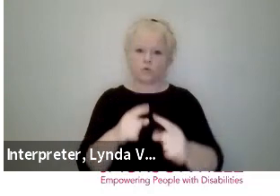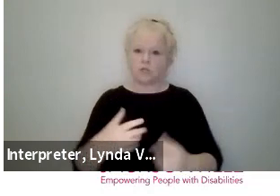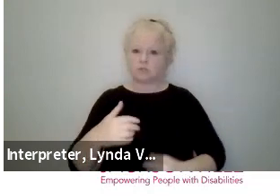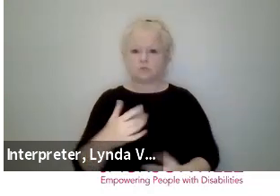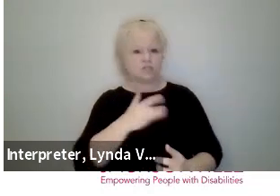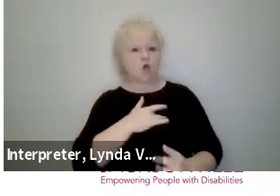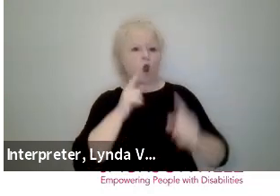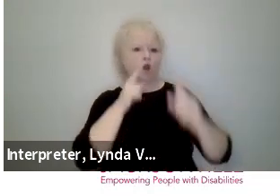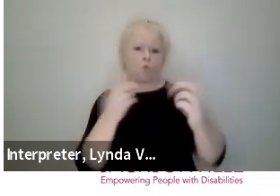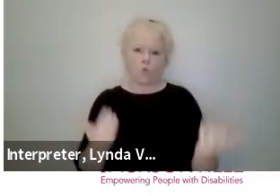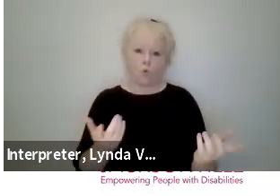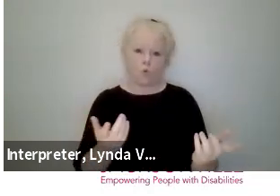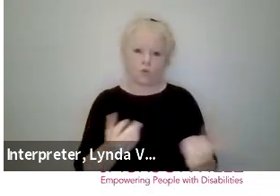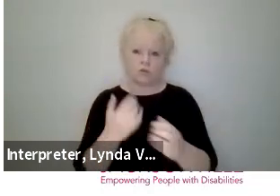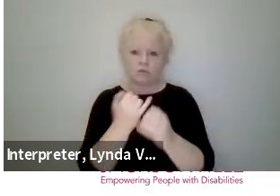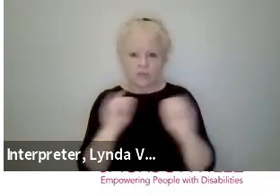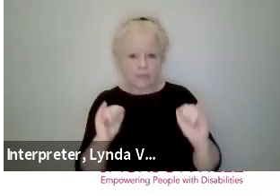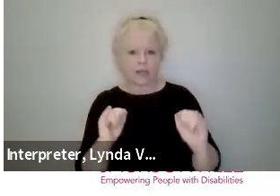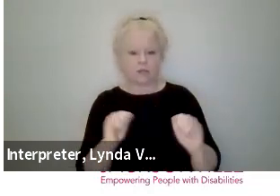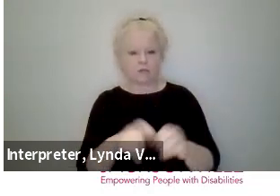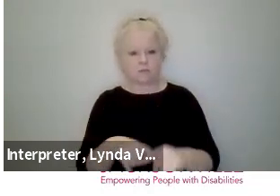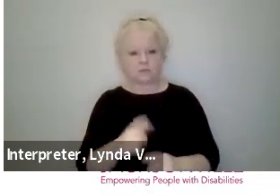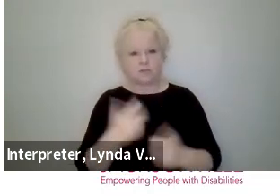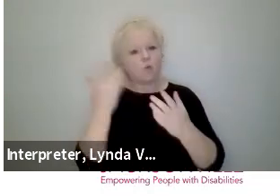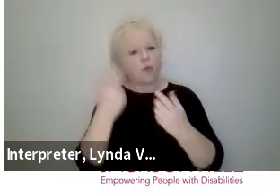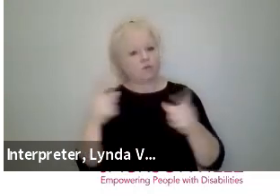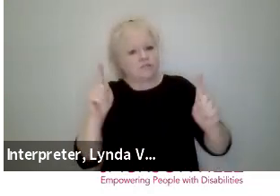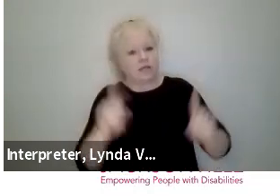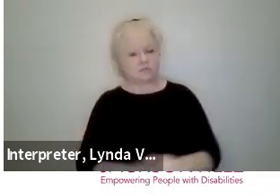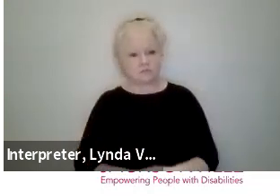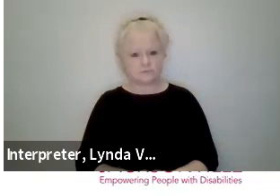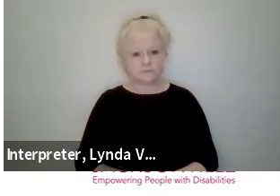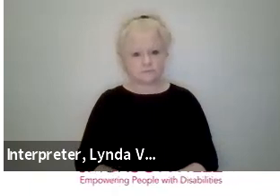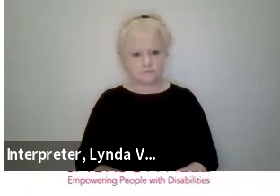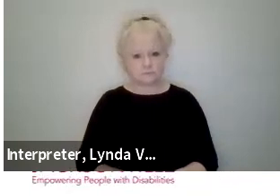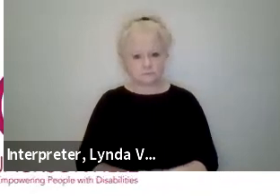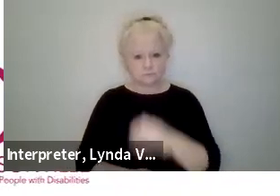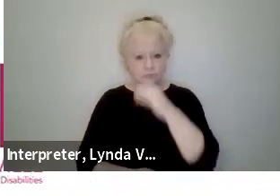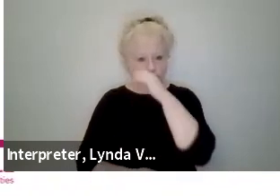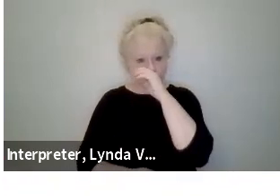and definitely attributes to our success.